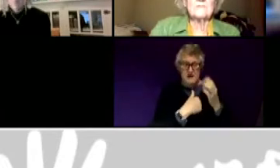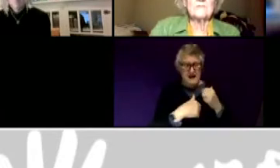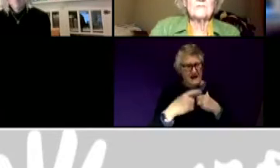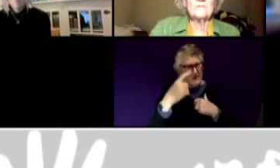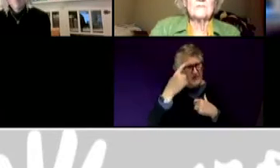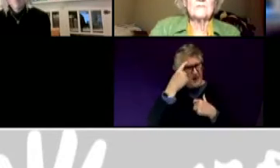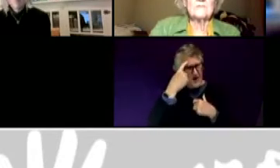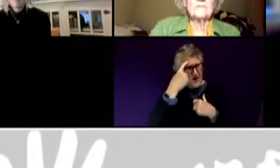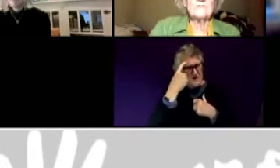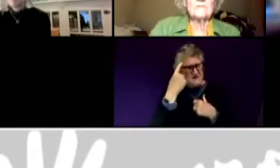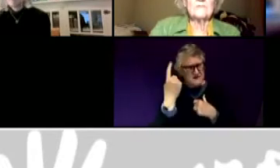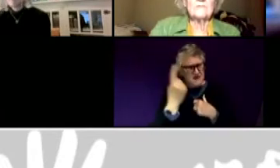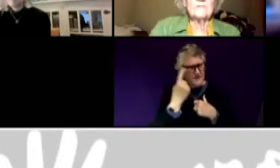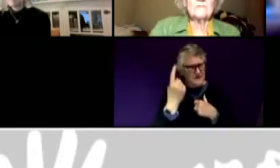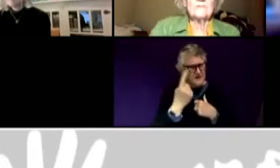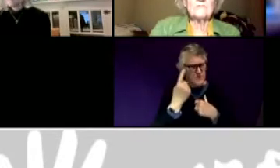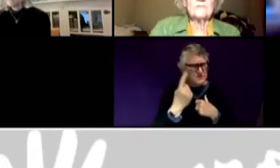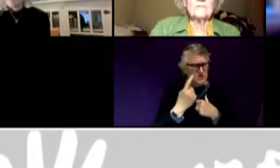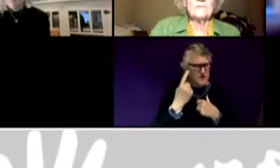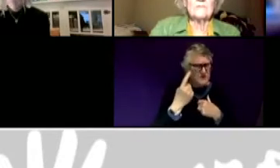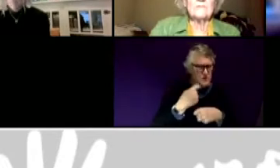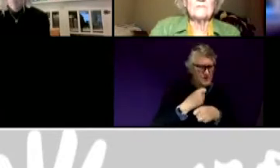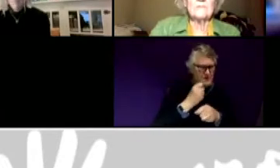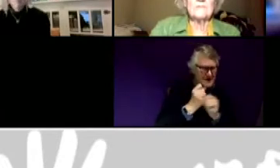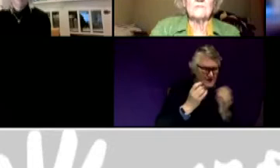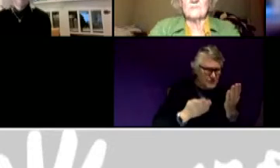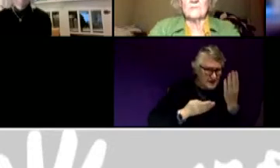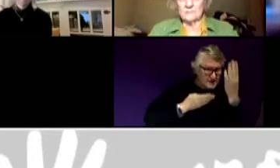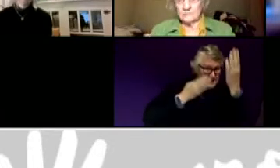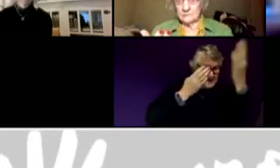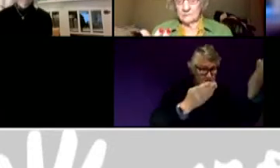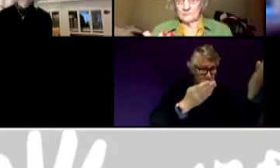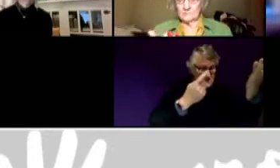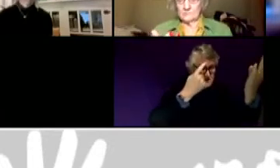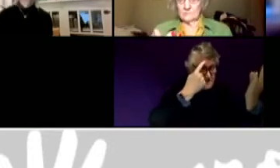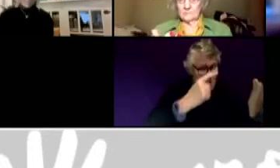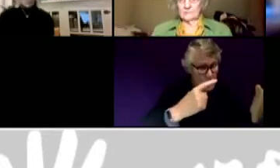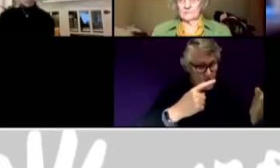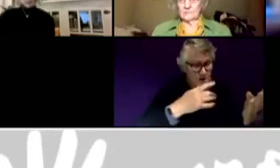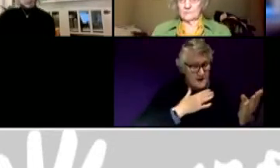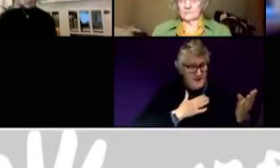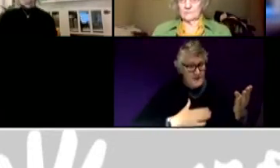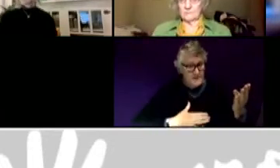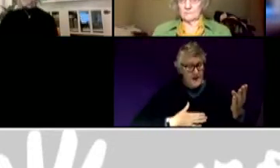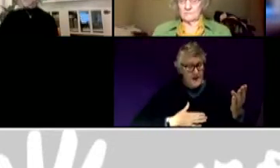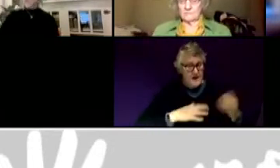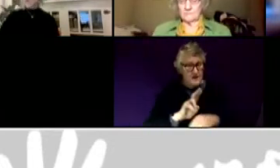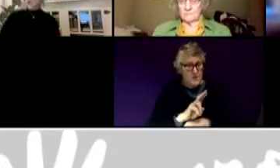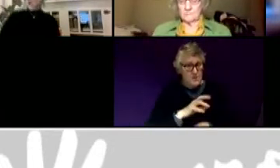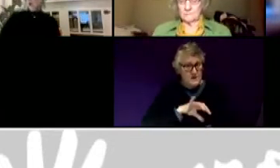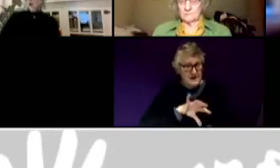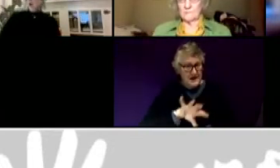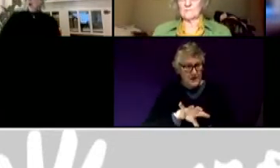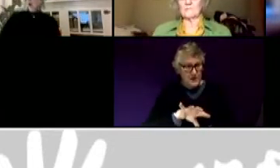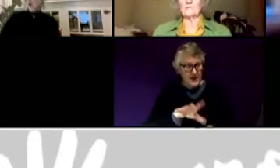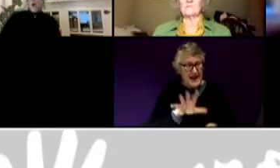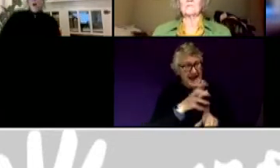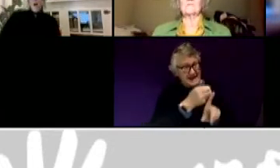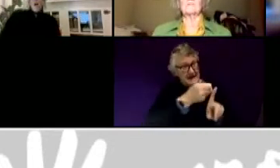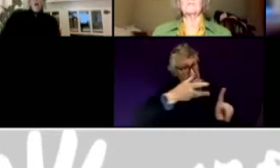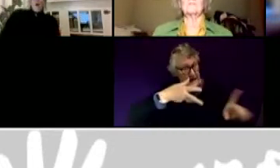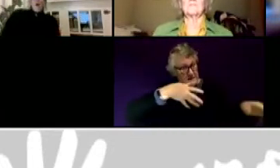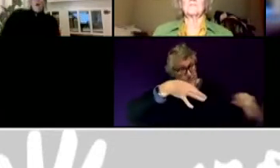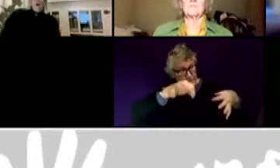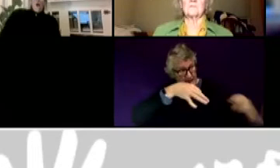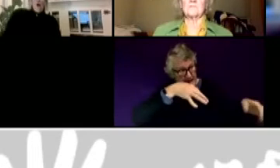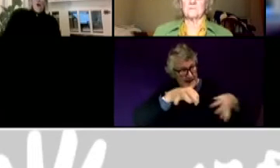body worn camera recommendation and explain it to people rather than just have a link and expect